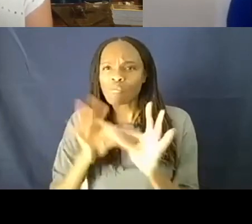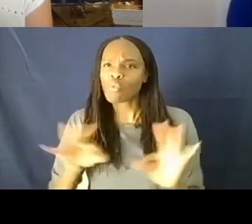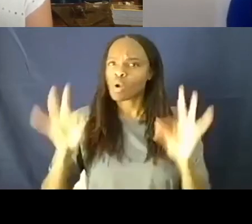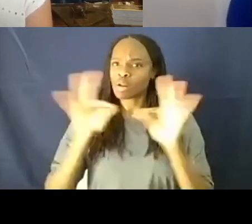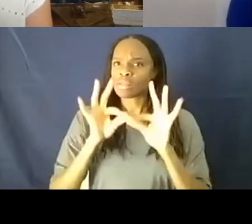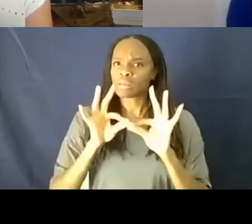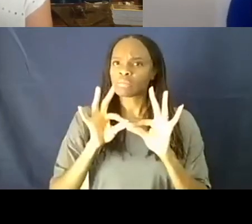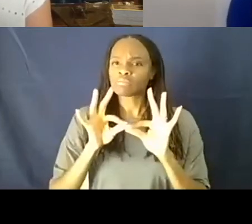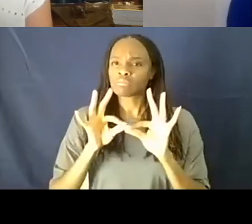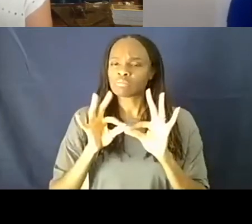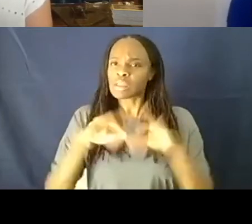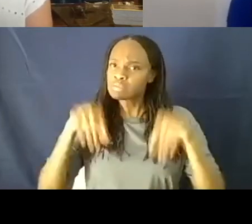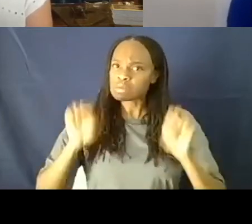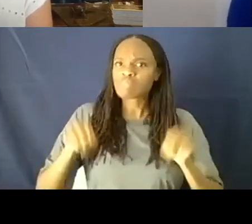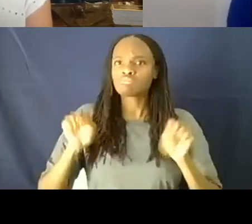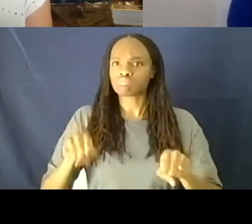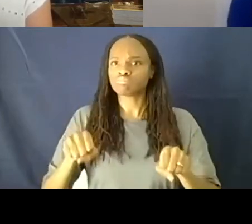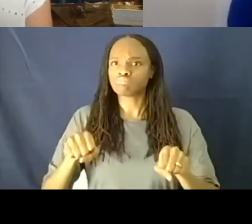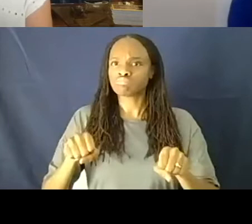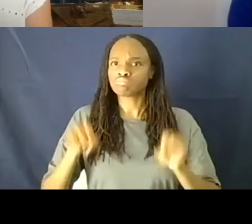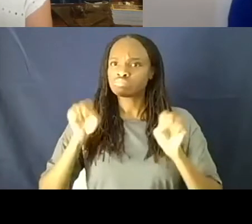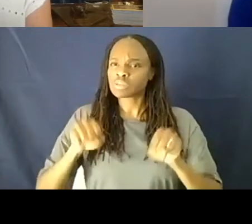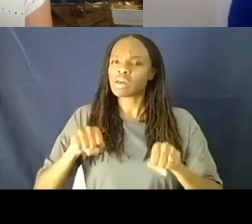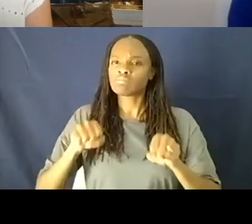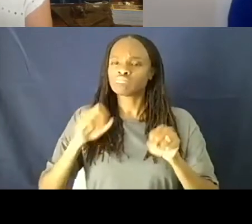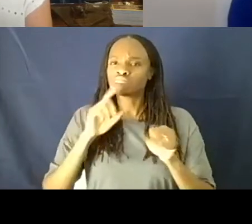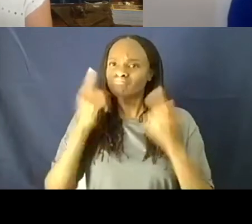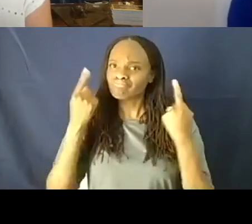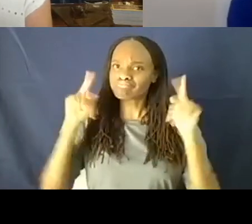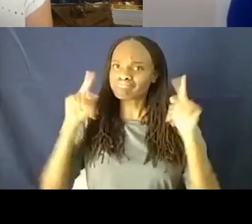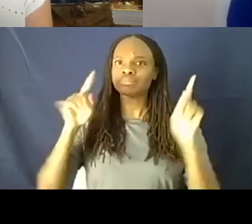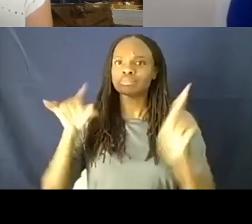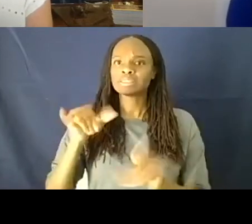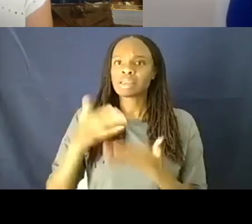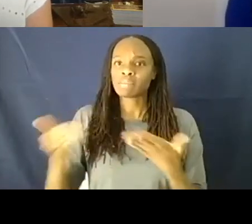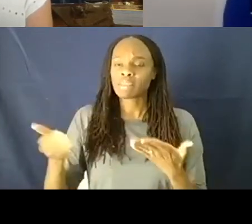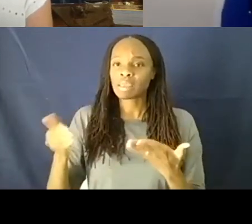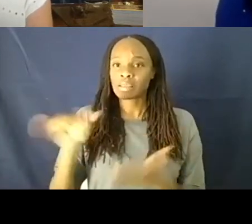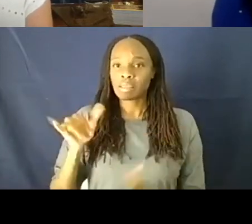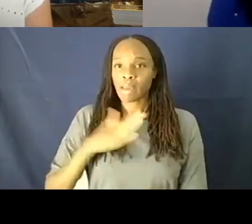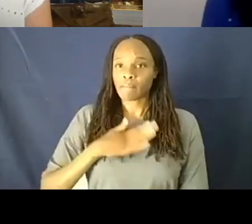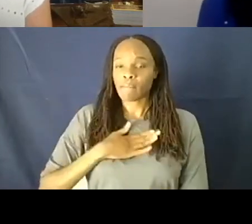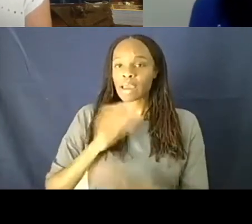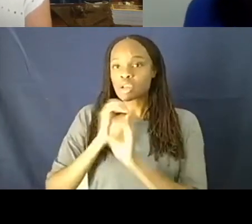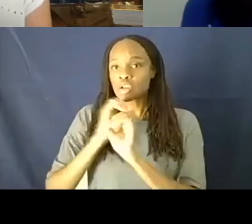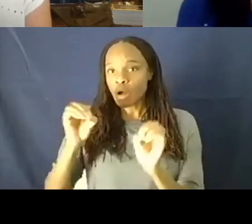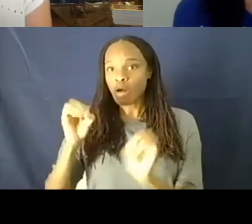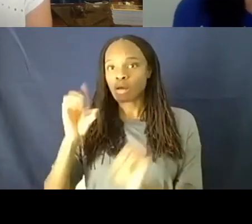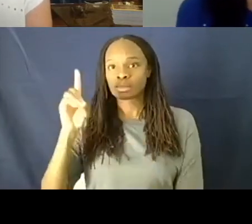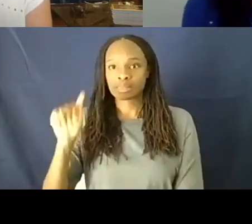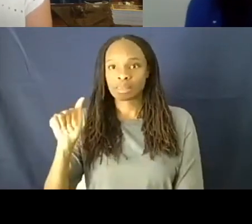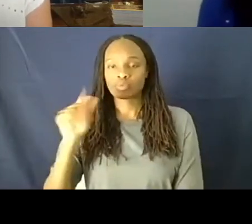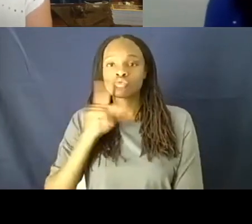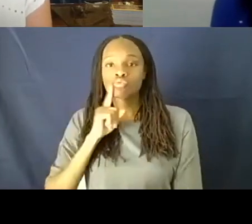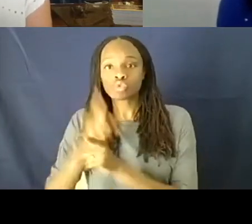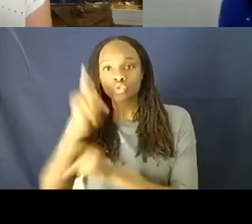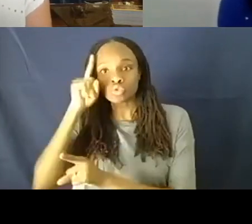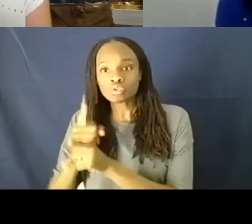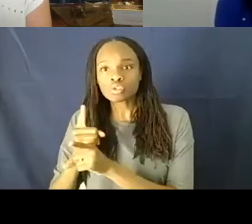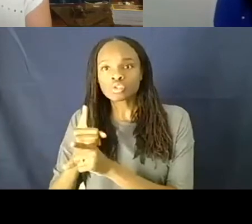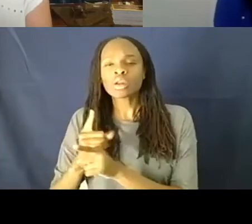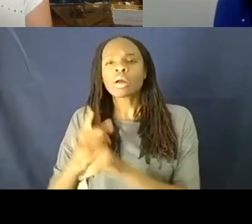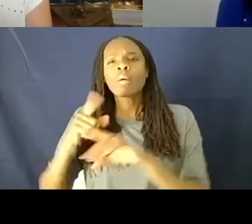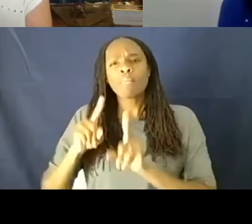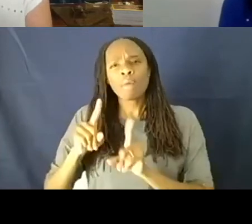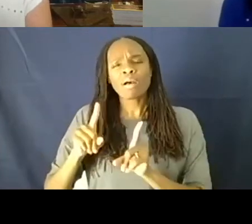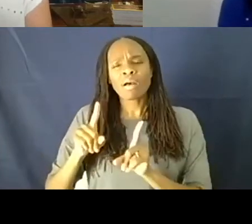and capable of achieving the same things as my non-disabled siblings. But the reason